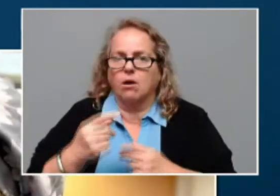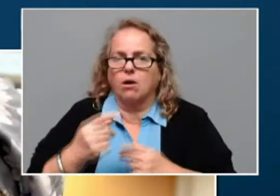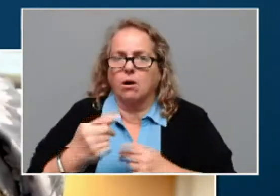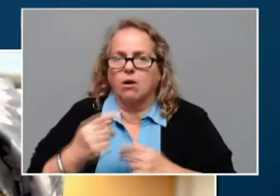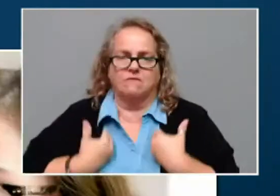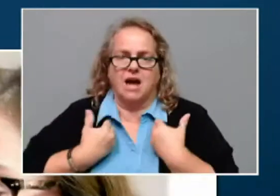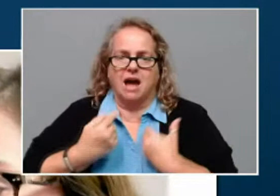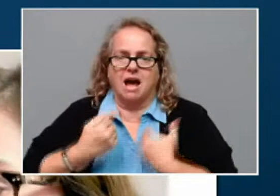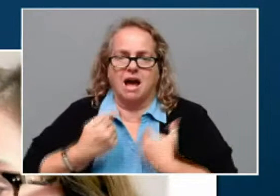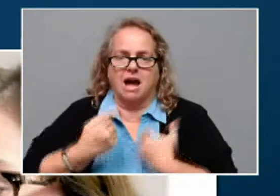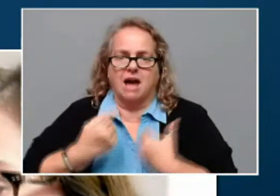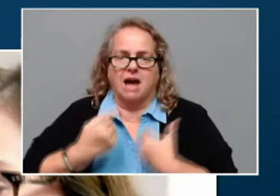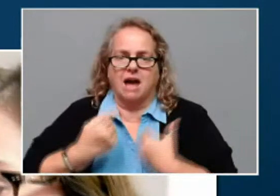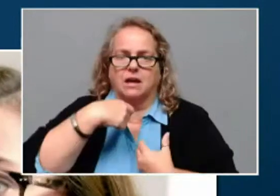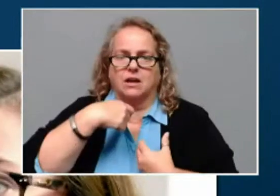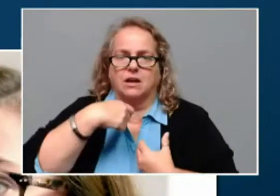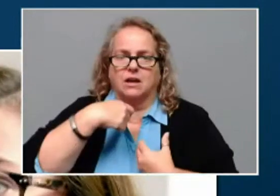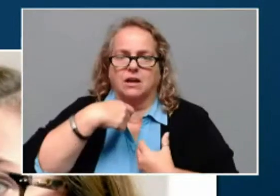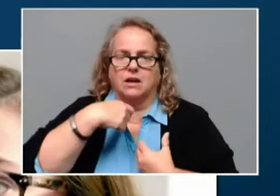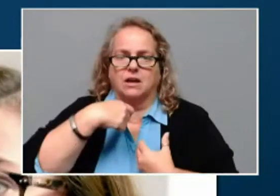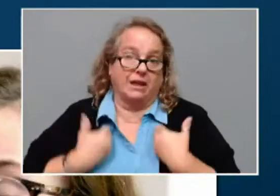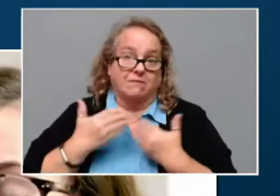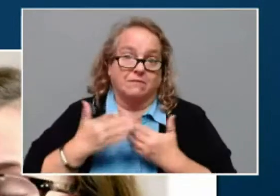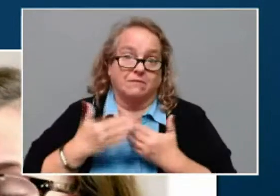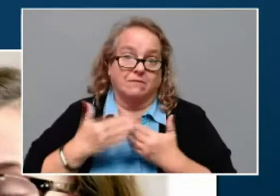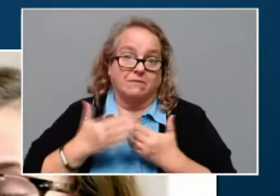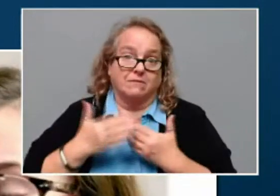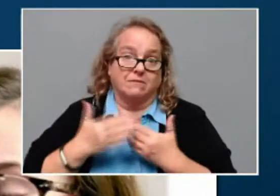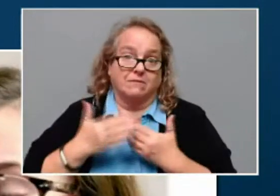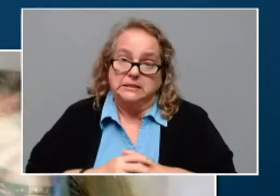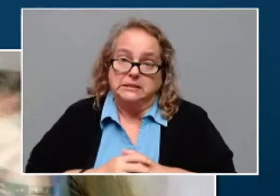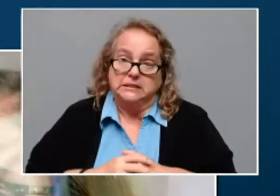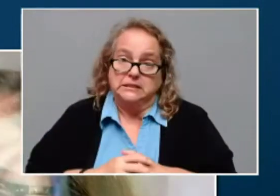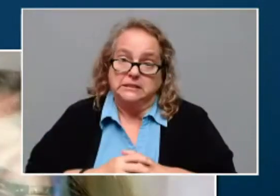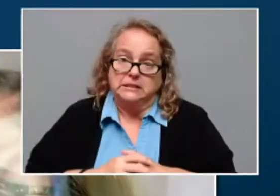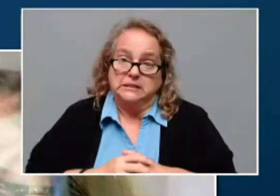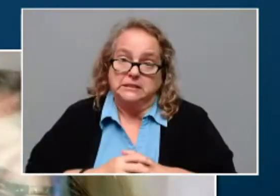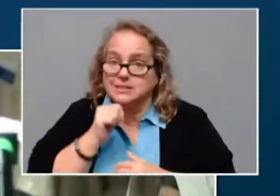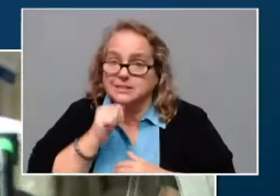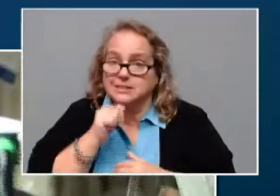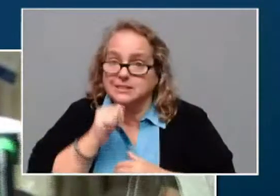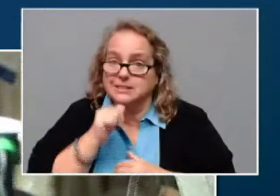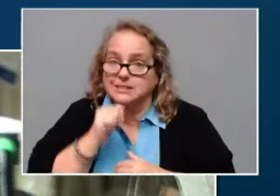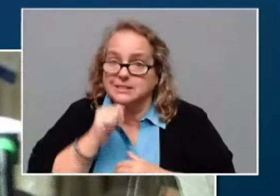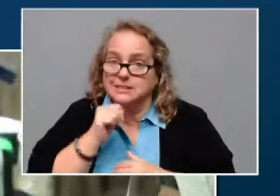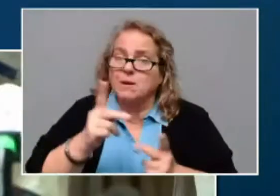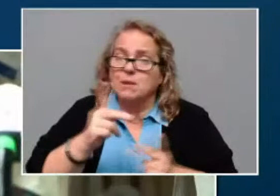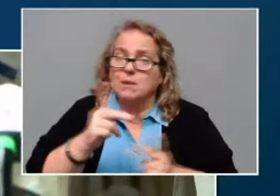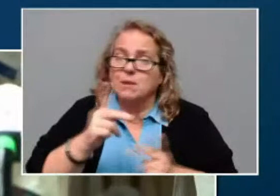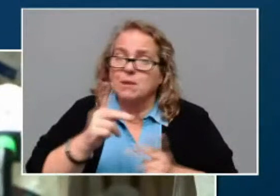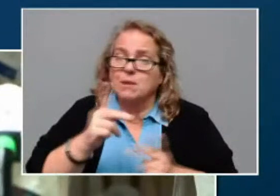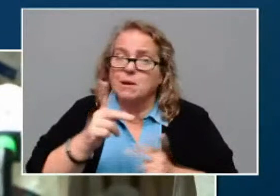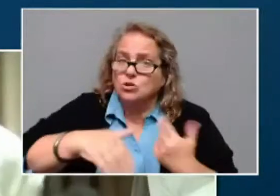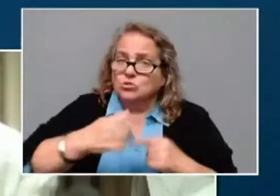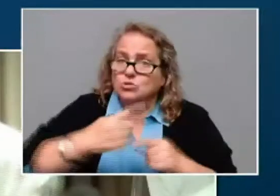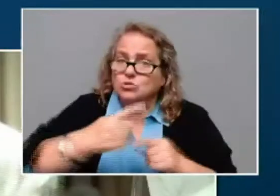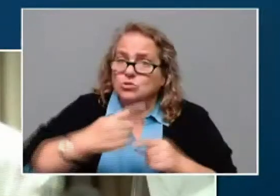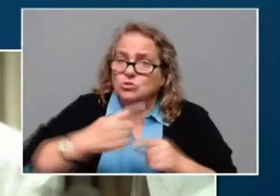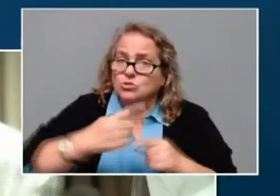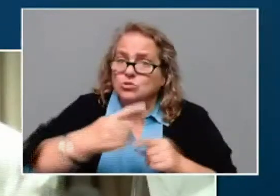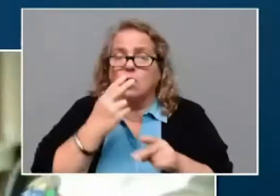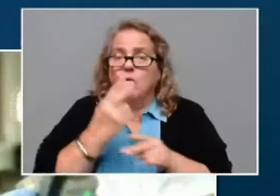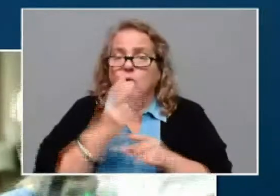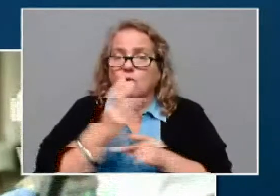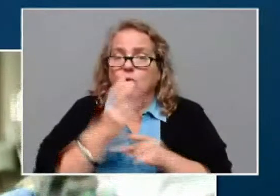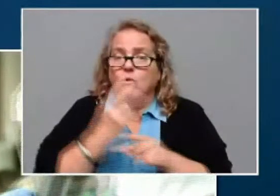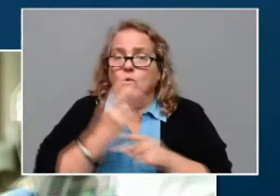COVID. People are not getting vaccinated for COVID and not social distancing and not wearing their mask, and they're coming in sicker than I've ever seen